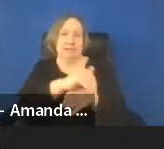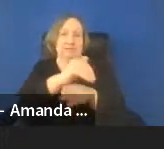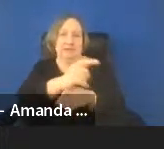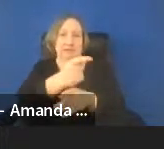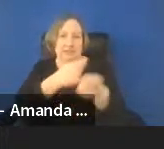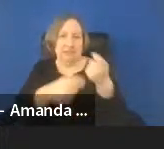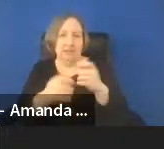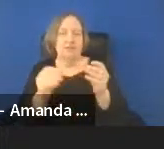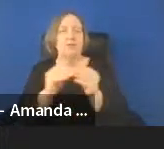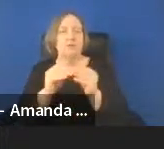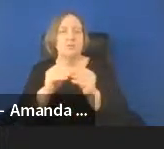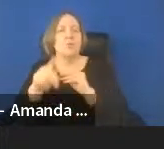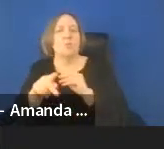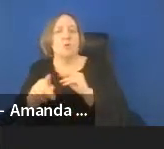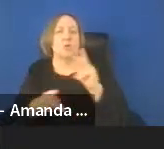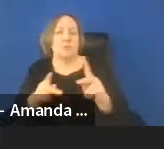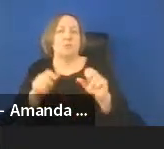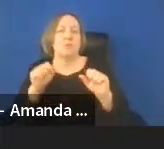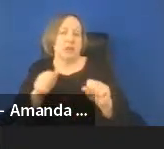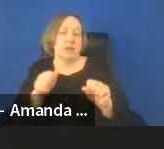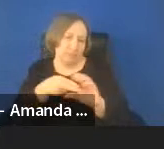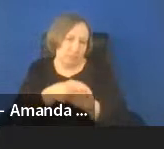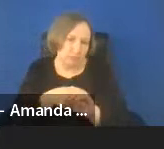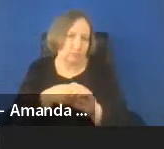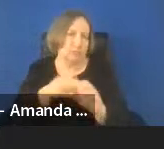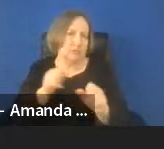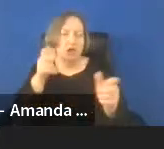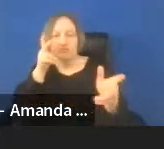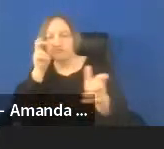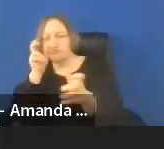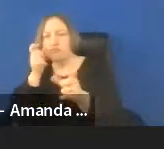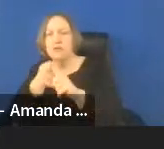so more Portlanders can participate and be heard.